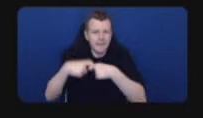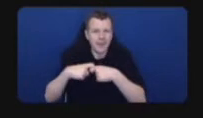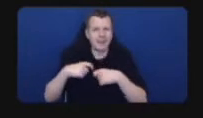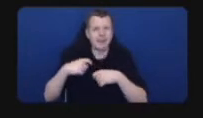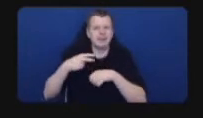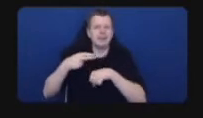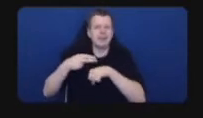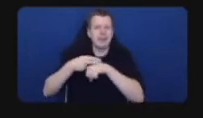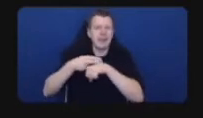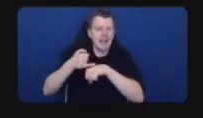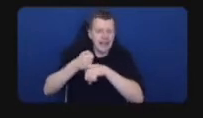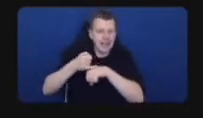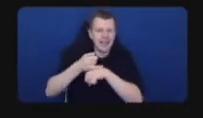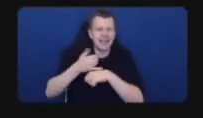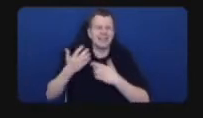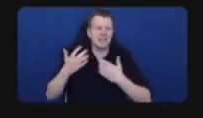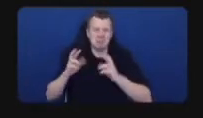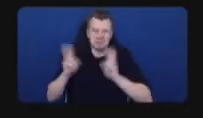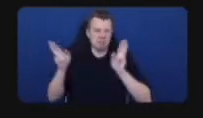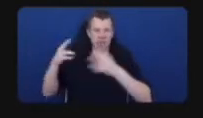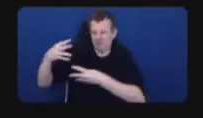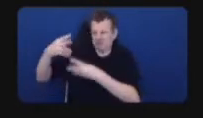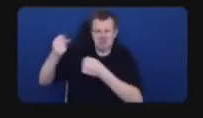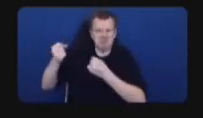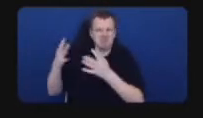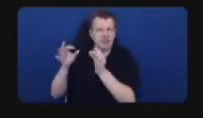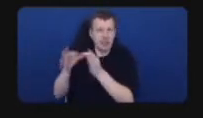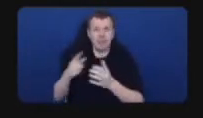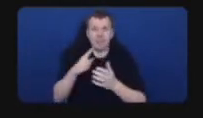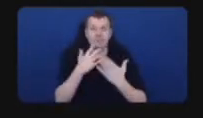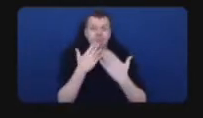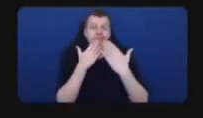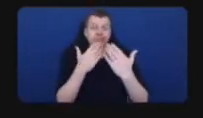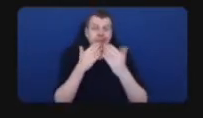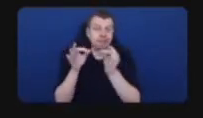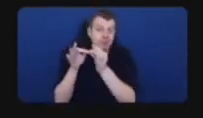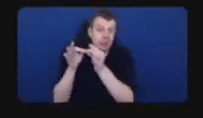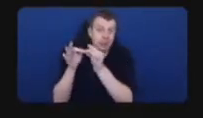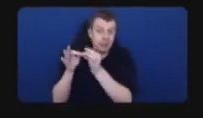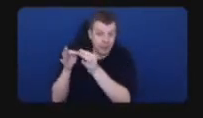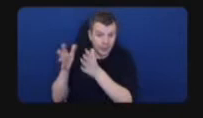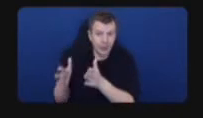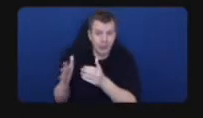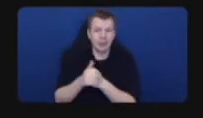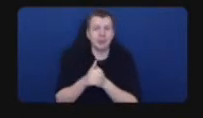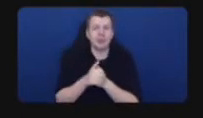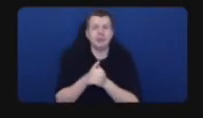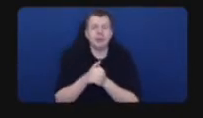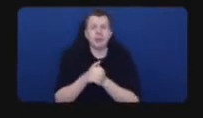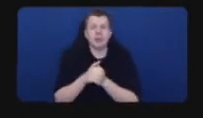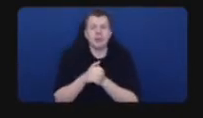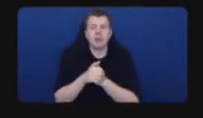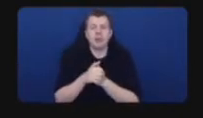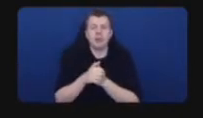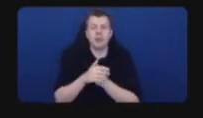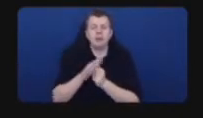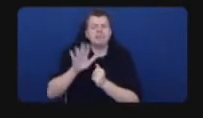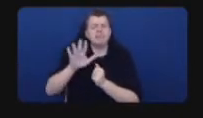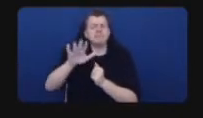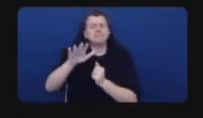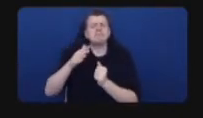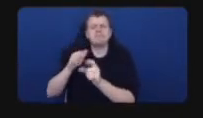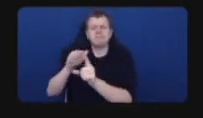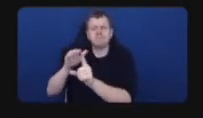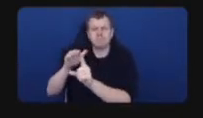Many thanks to our interpreters. Thank you so much for joining us today. A reminder to